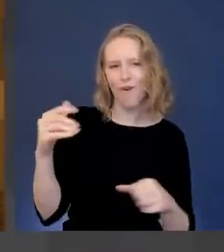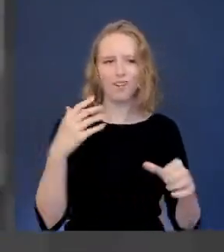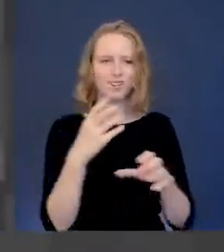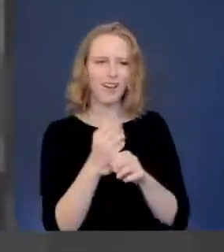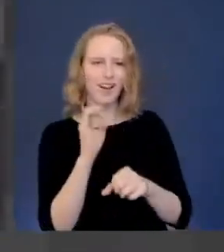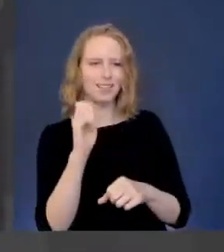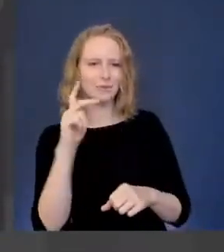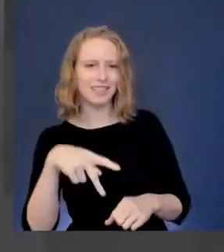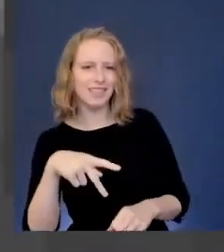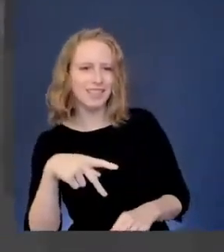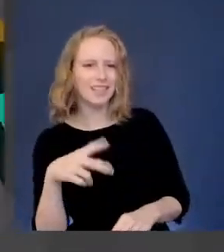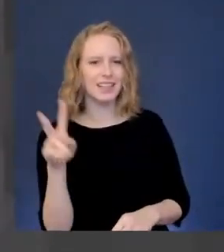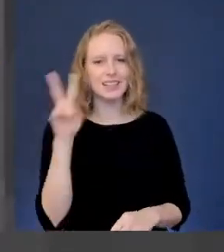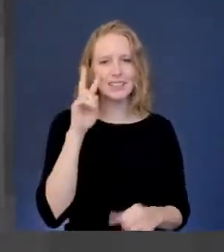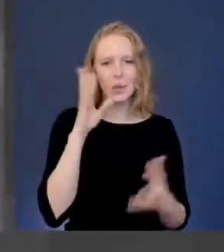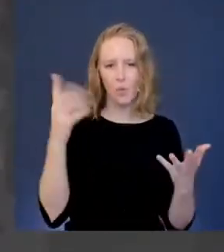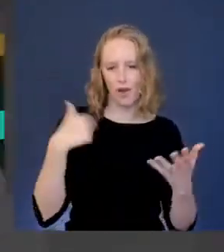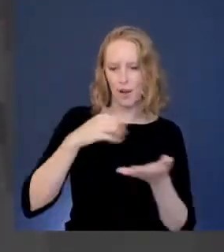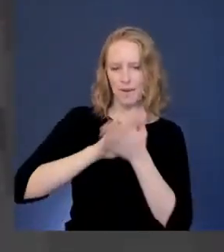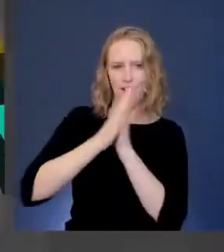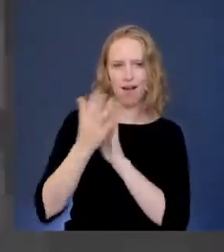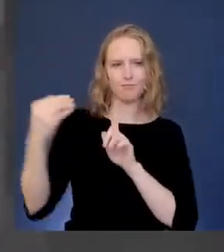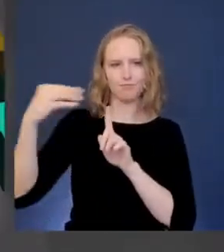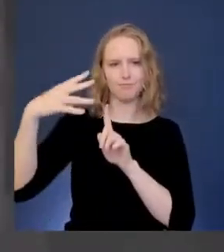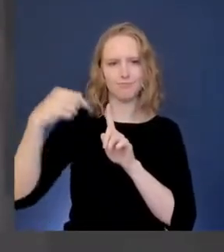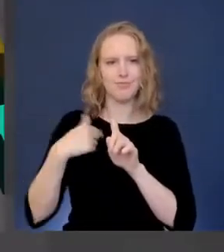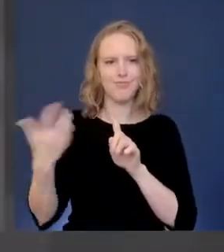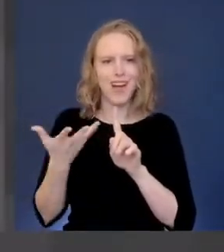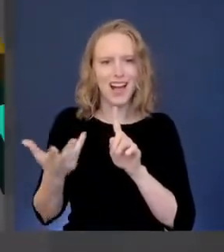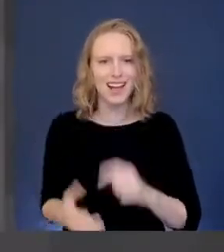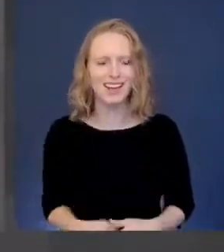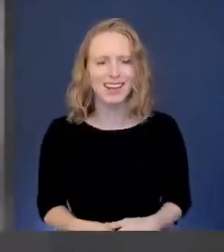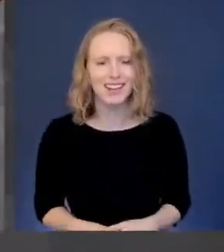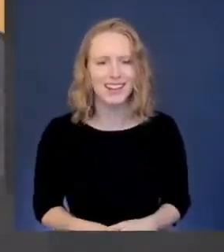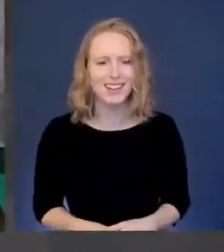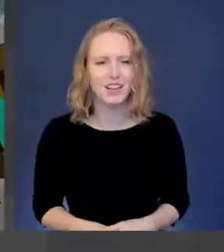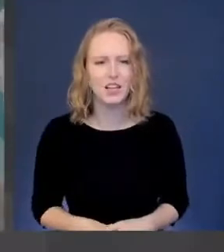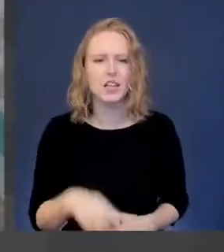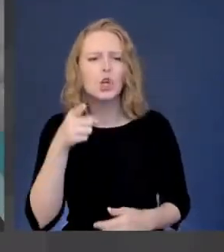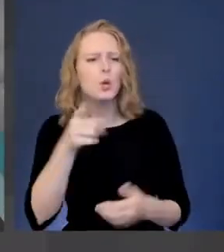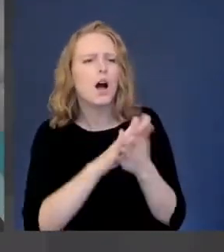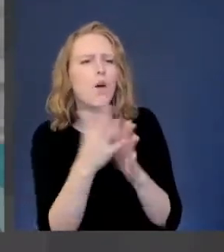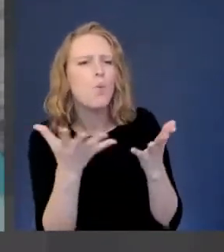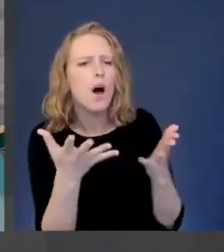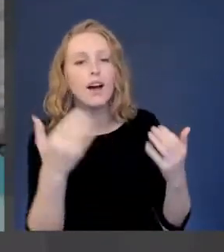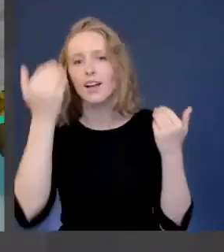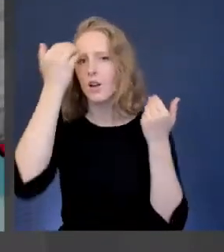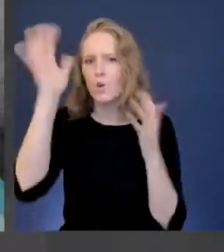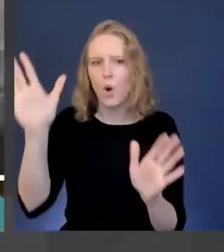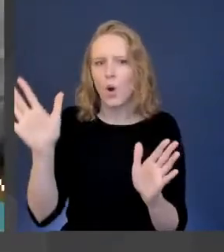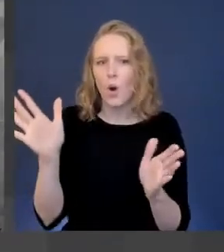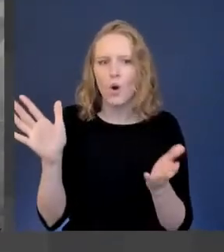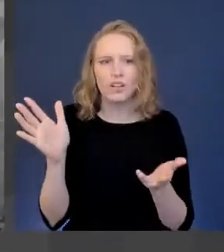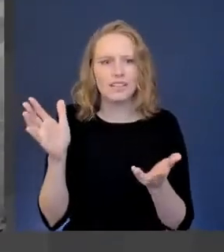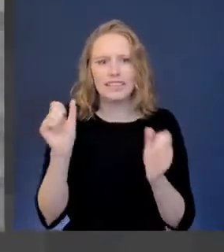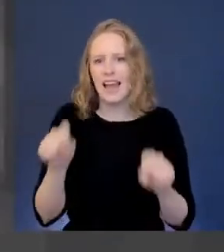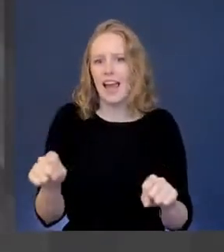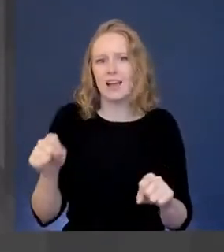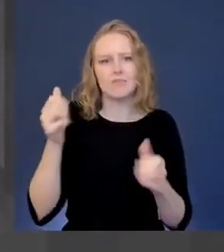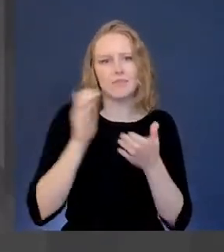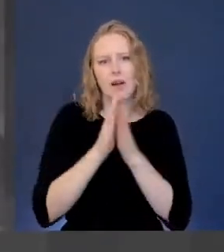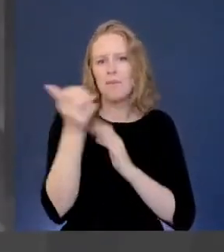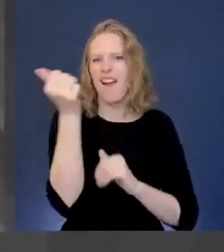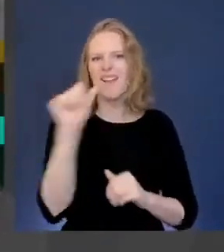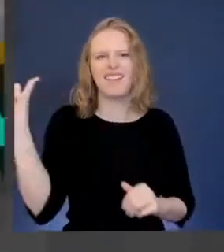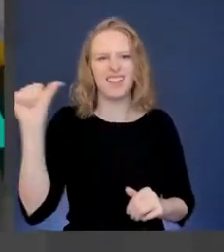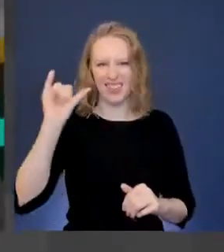can't wait to see what I turn into. I know, me too. What do you think you're gonna be? What do you think you're gonna be? Oh, I don't know, because we can be anything in